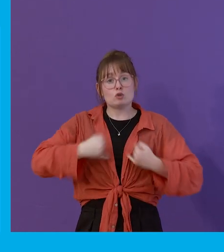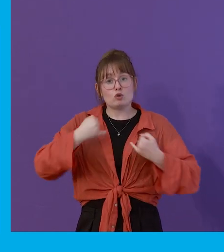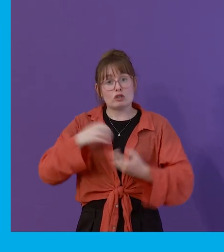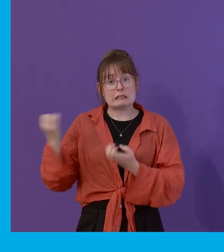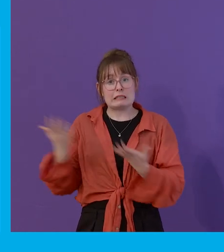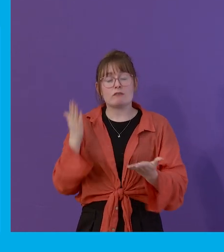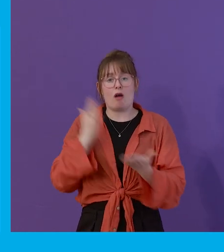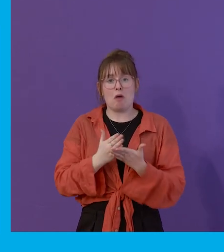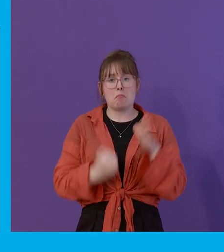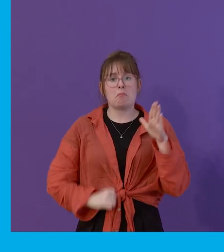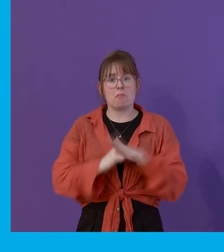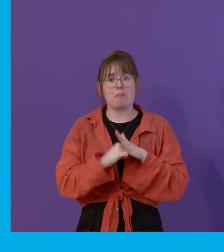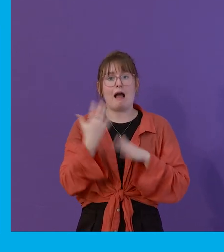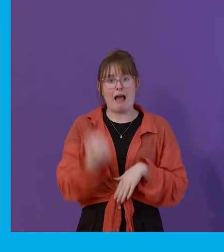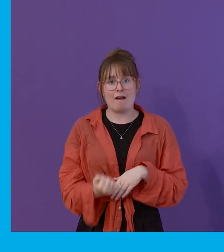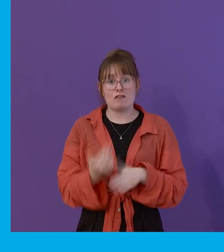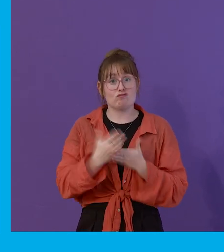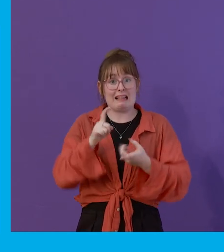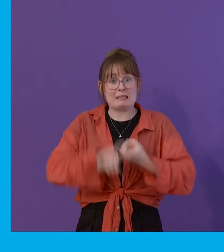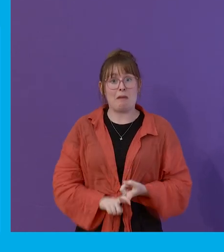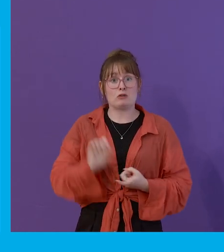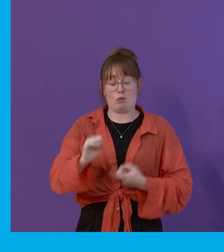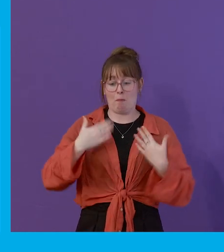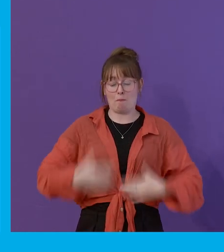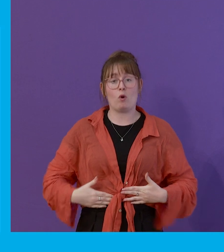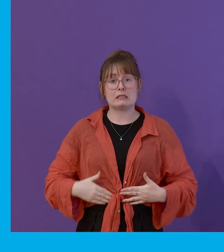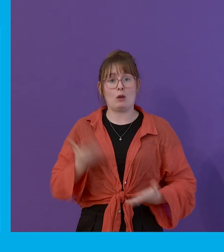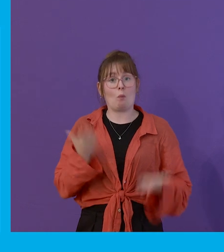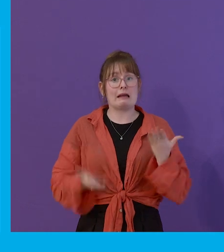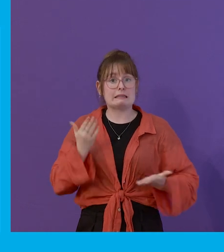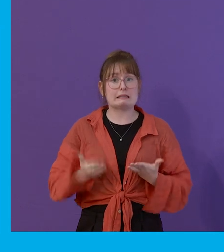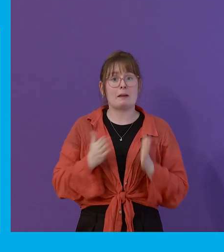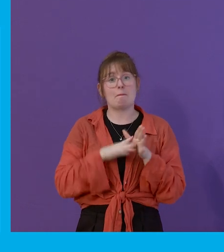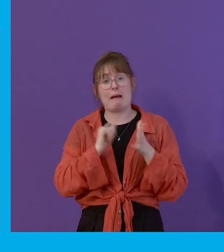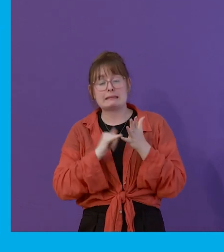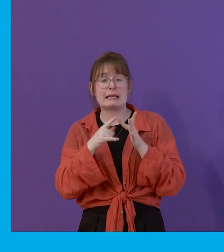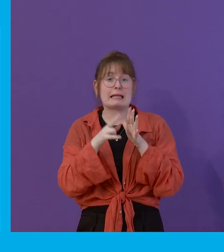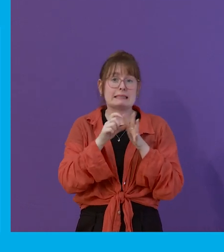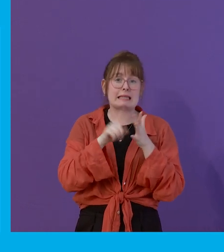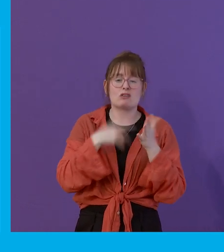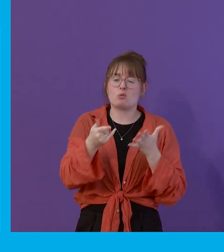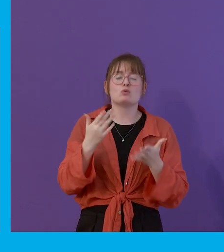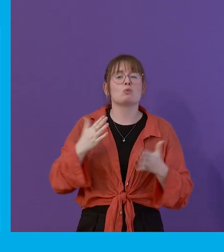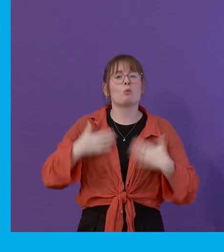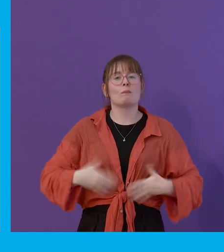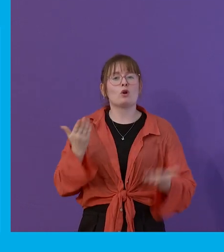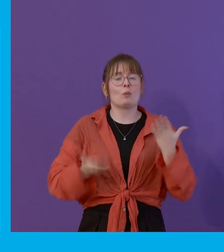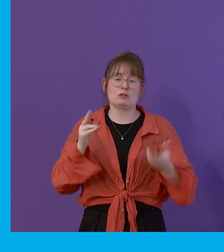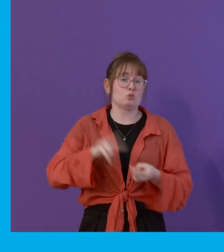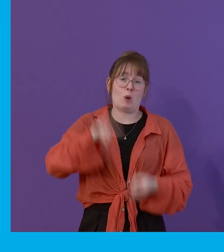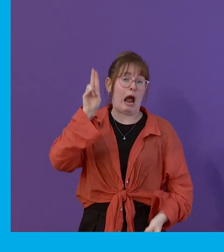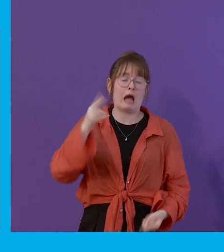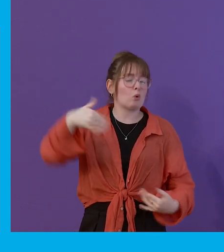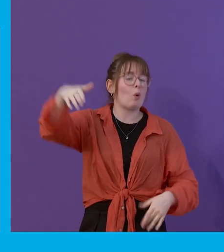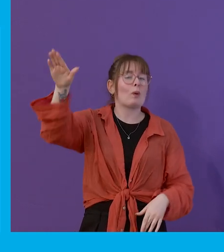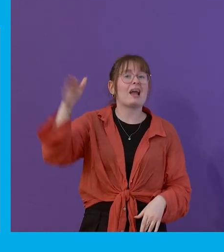were rationed on the basis of body mass index. So basically you're told, sorry, your body mass index is too high, go away. When